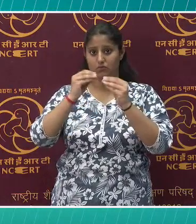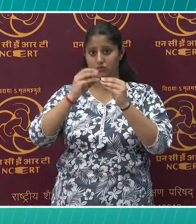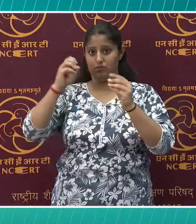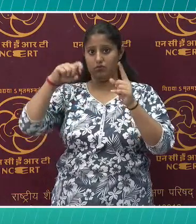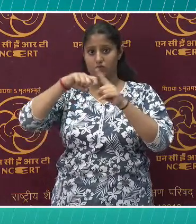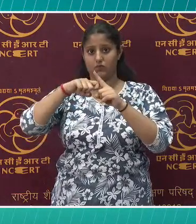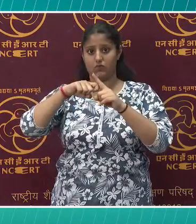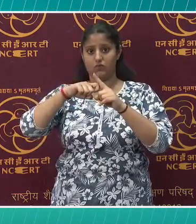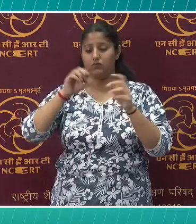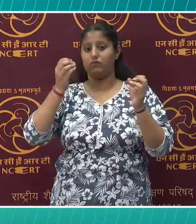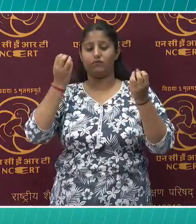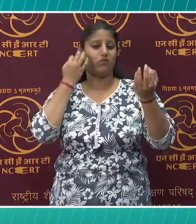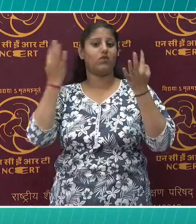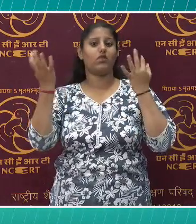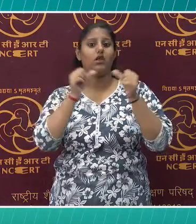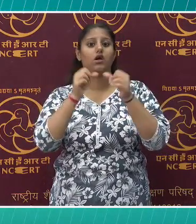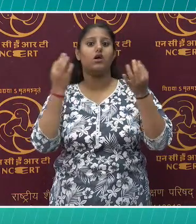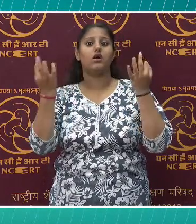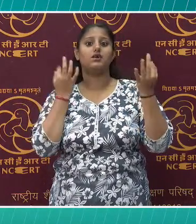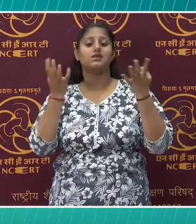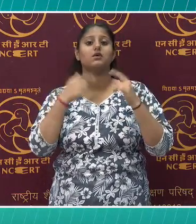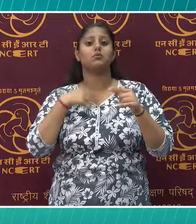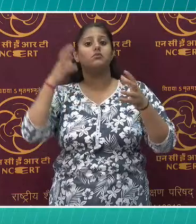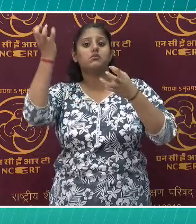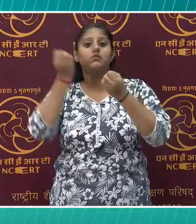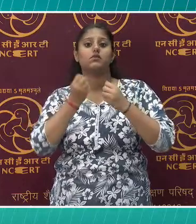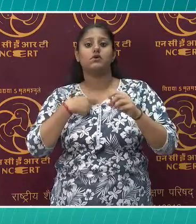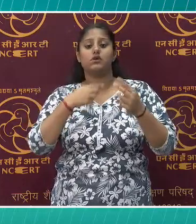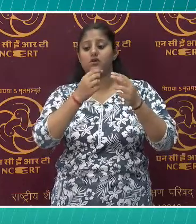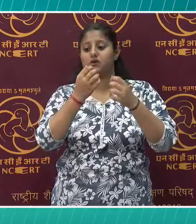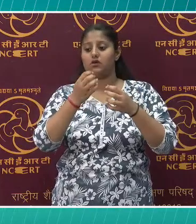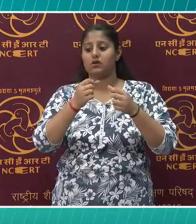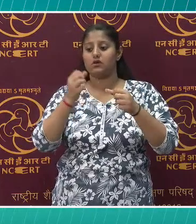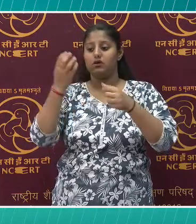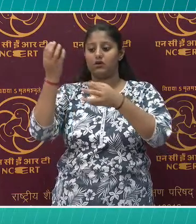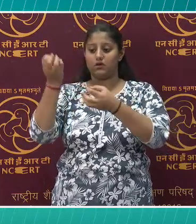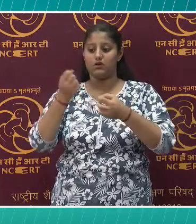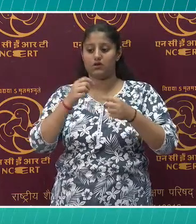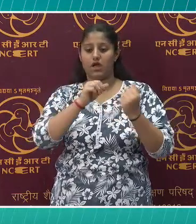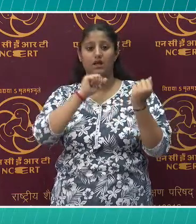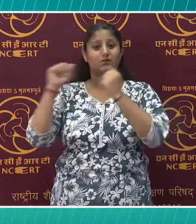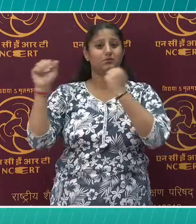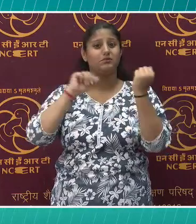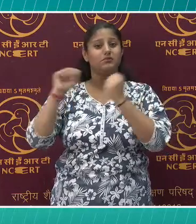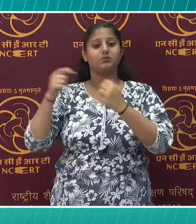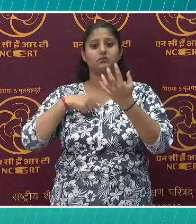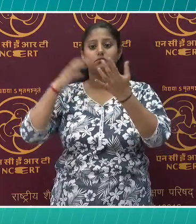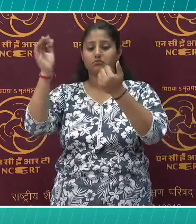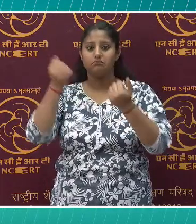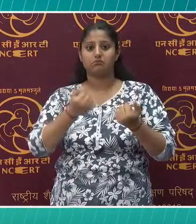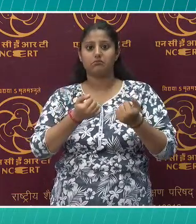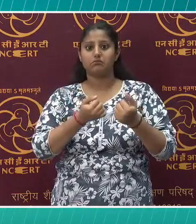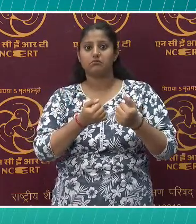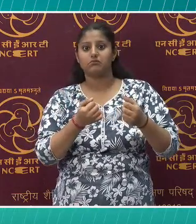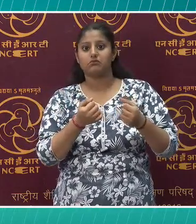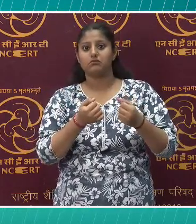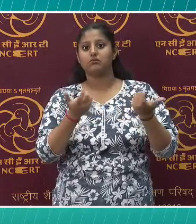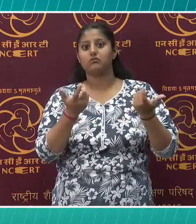they did such beautiful things with bamboo and cane. That is the speciality of that state. So similarly,